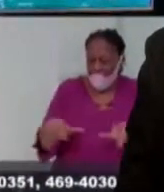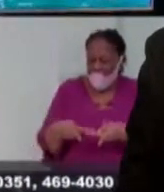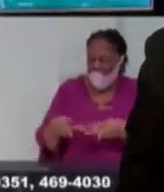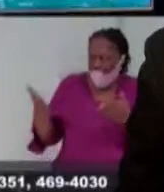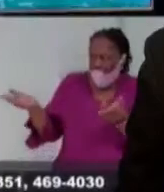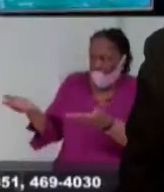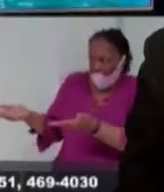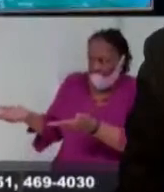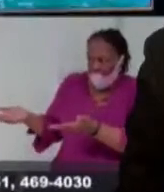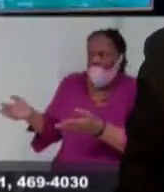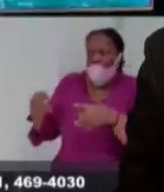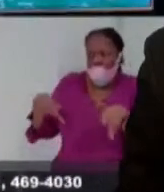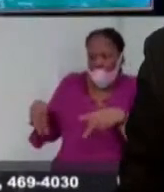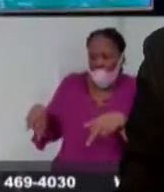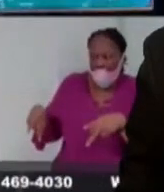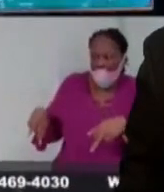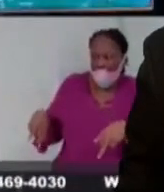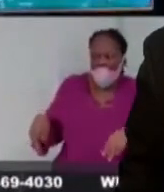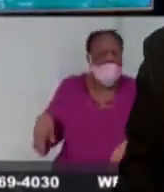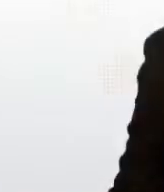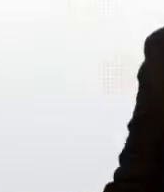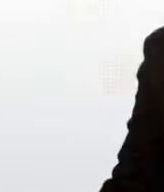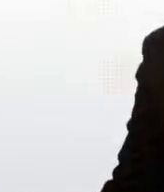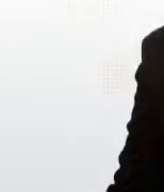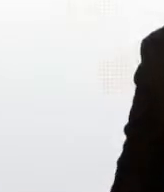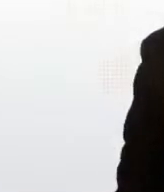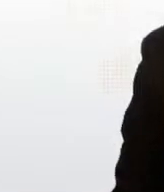who contravenes the provisions of this section.